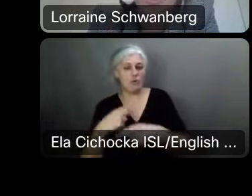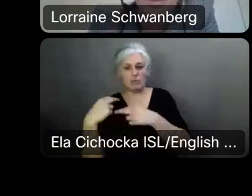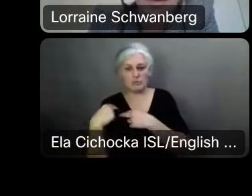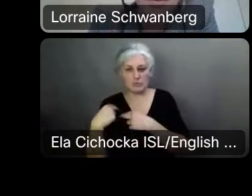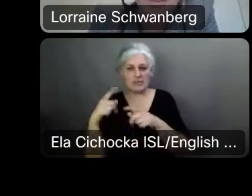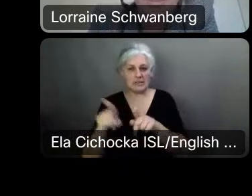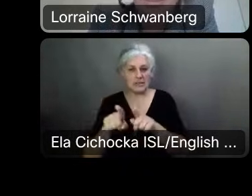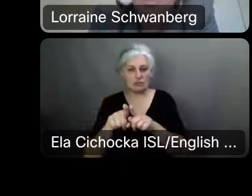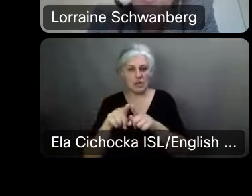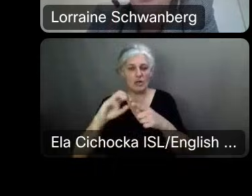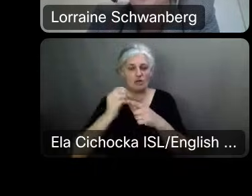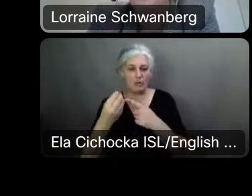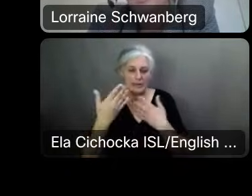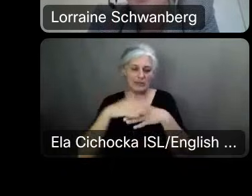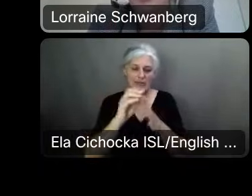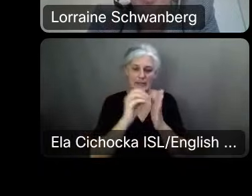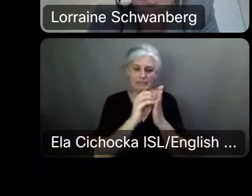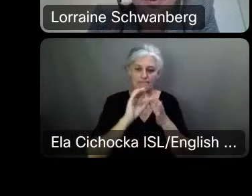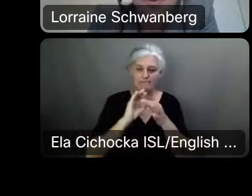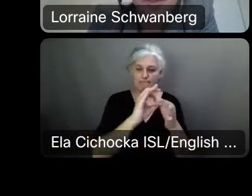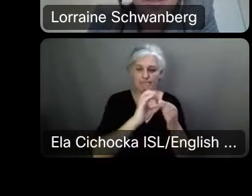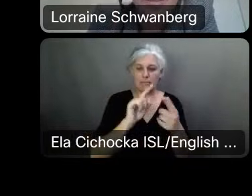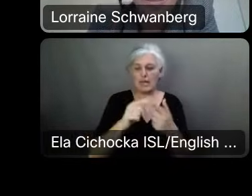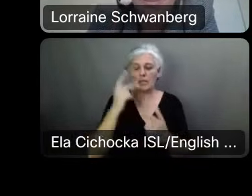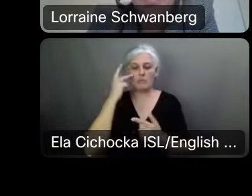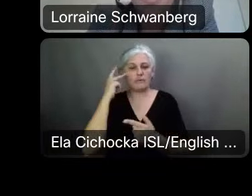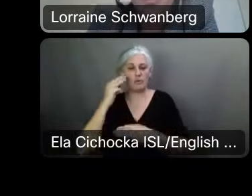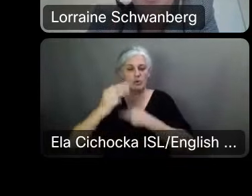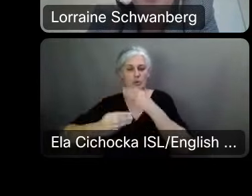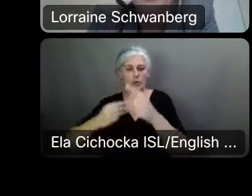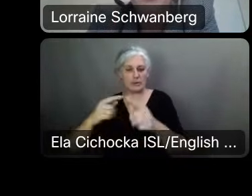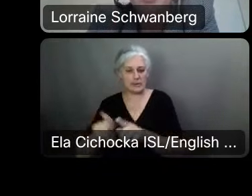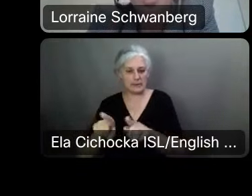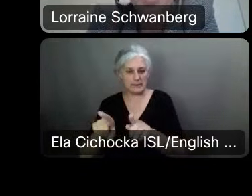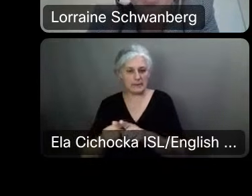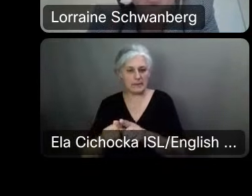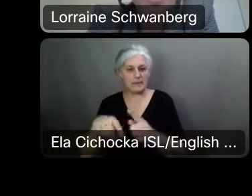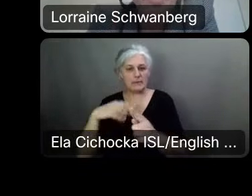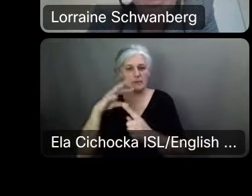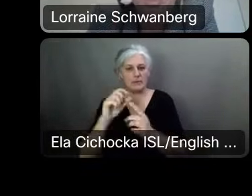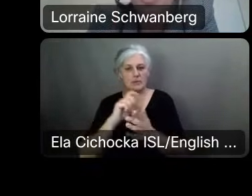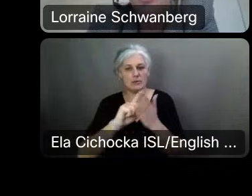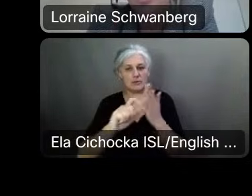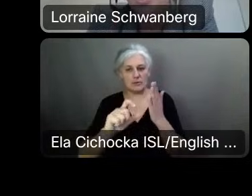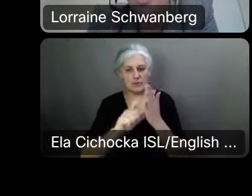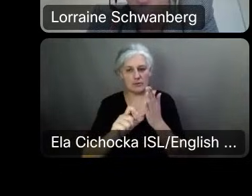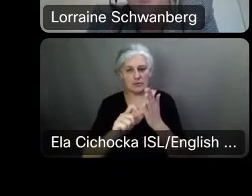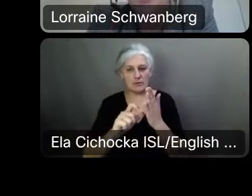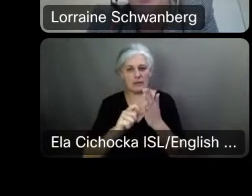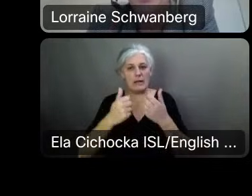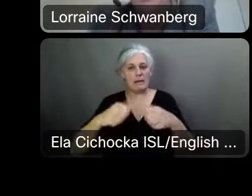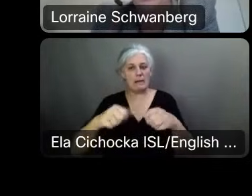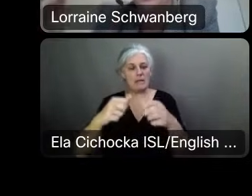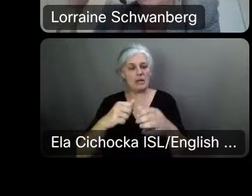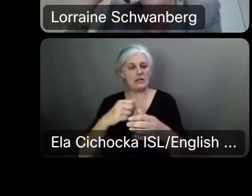to try and align with that. We've again reviewed the process, a particular chapter around implementation and assurance